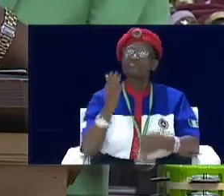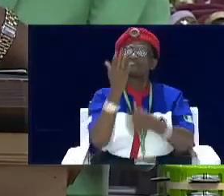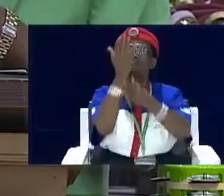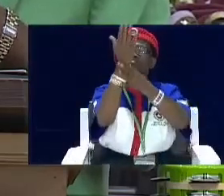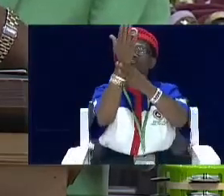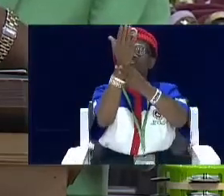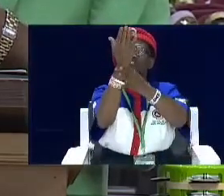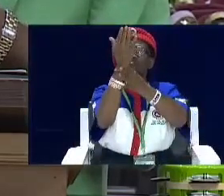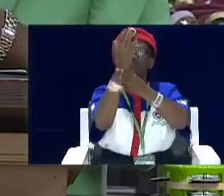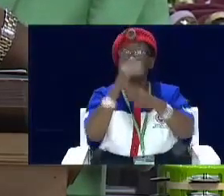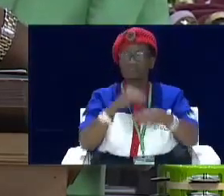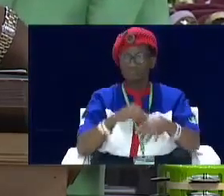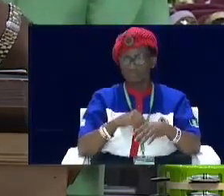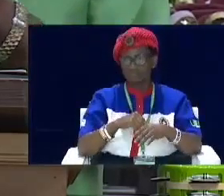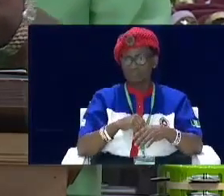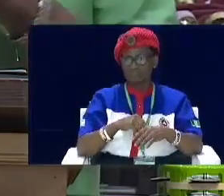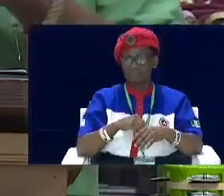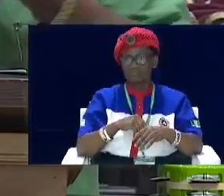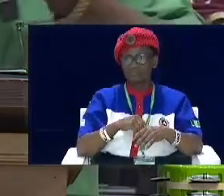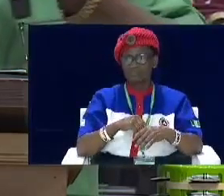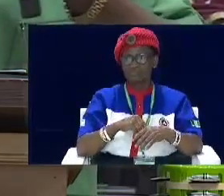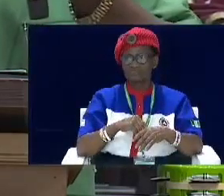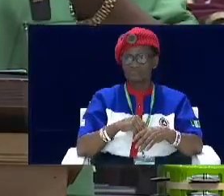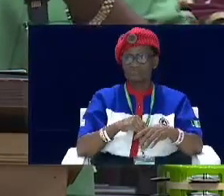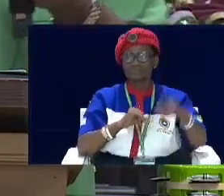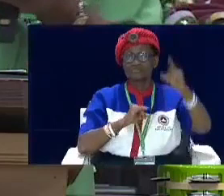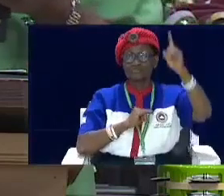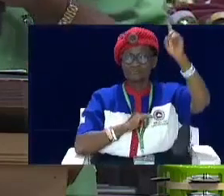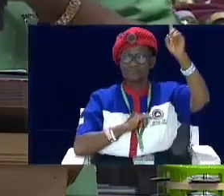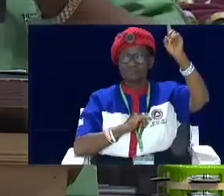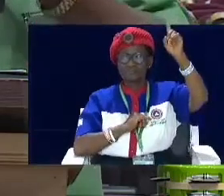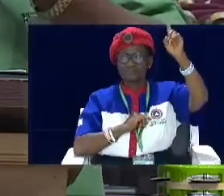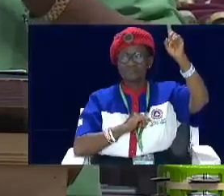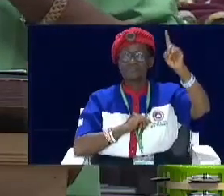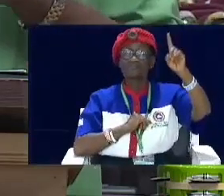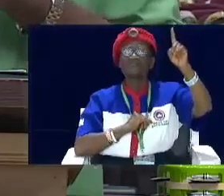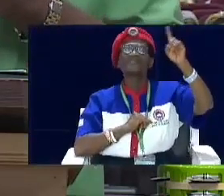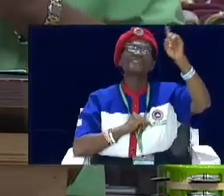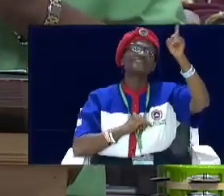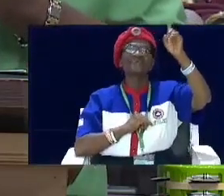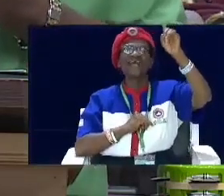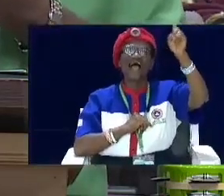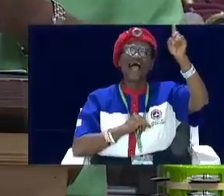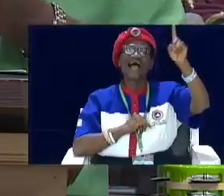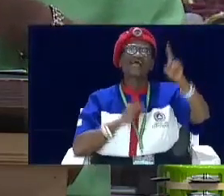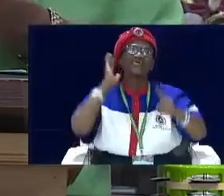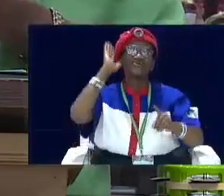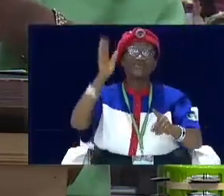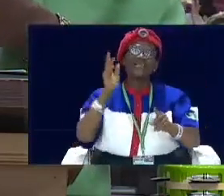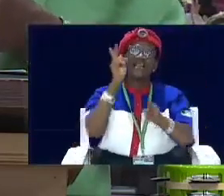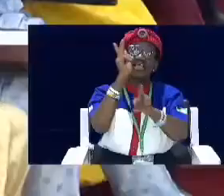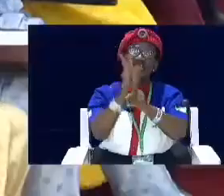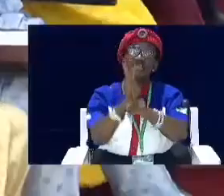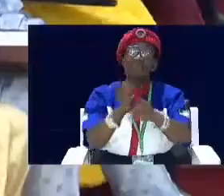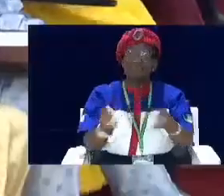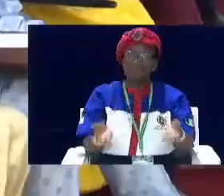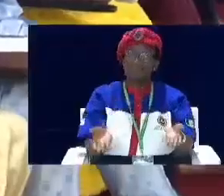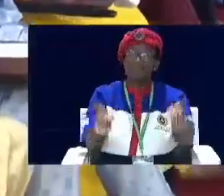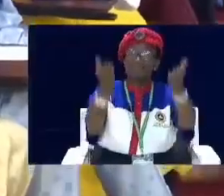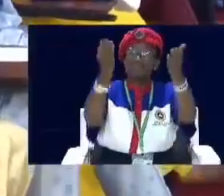apa mi apa ayeraye ni. I will keep lifting you up forever. Amen.